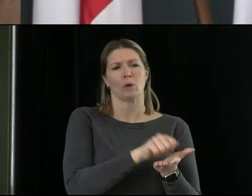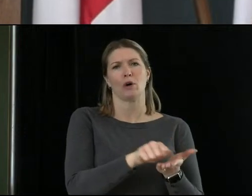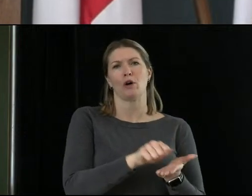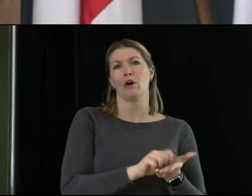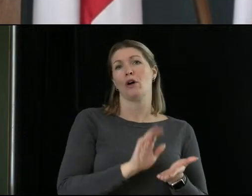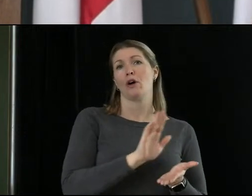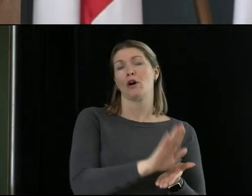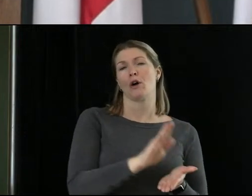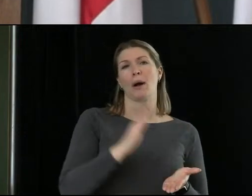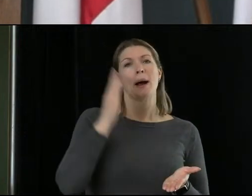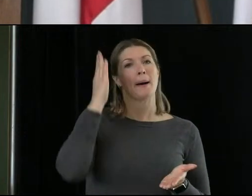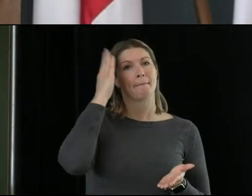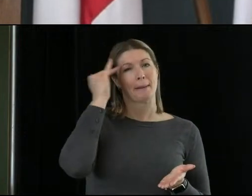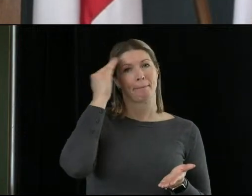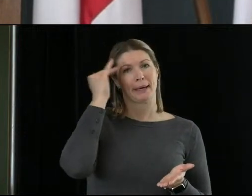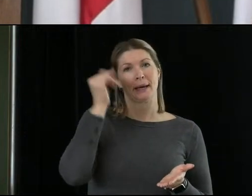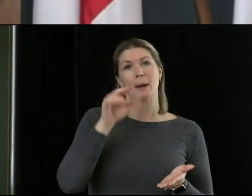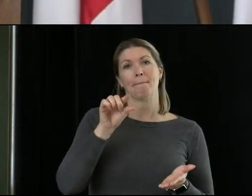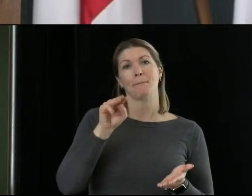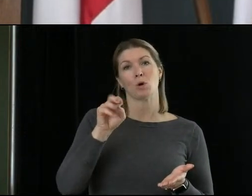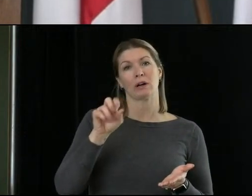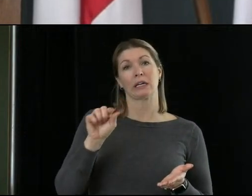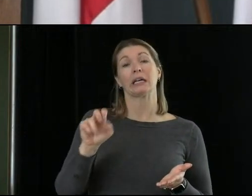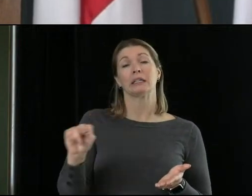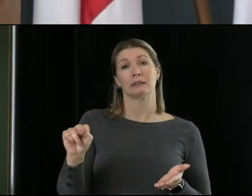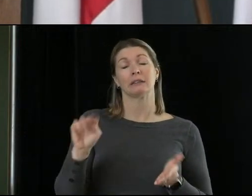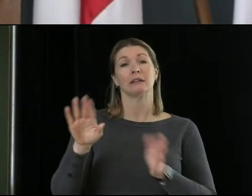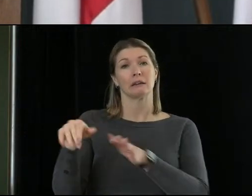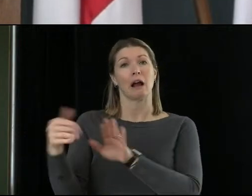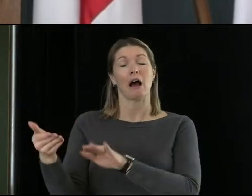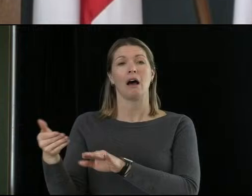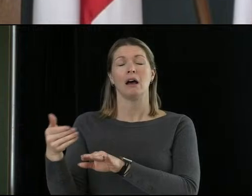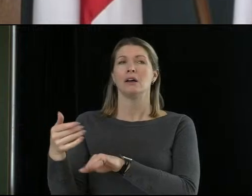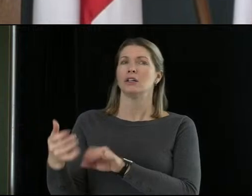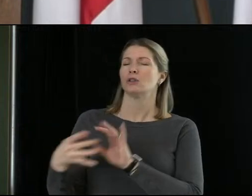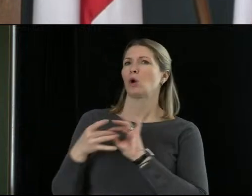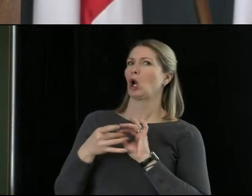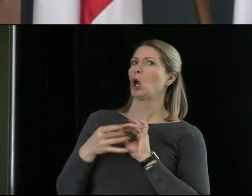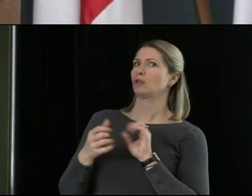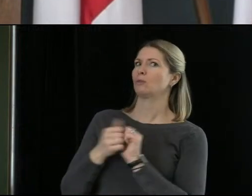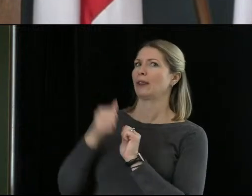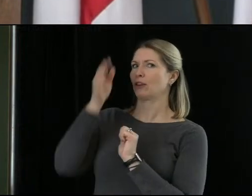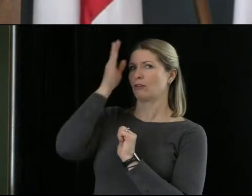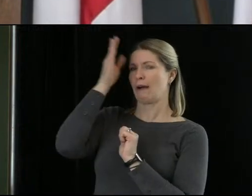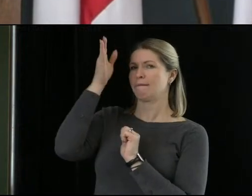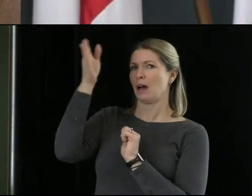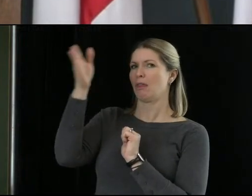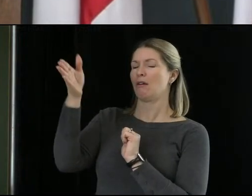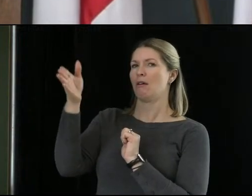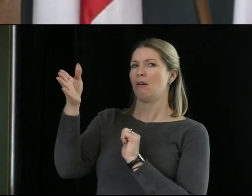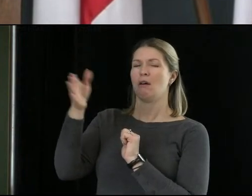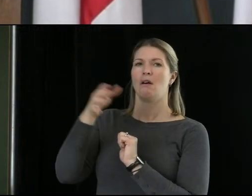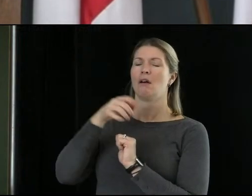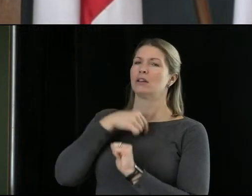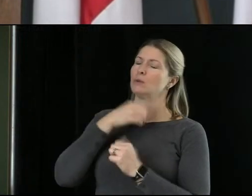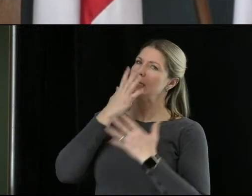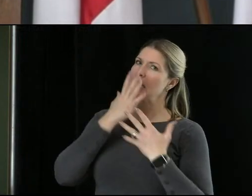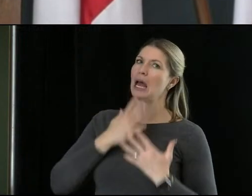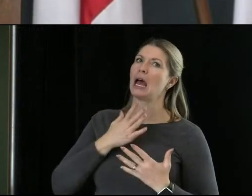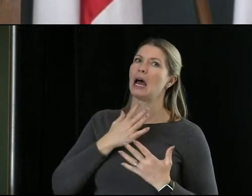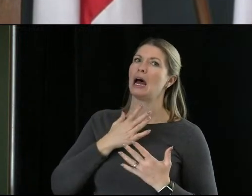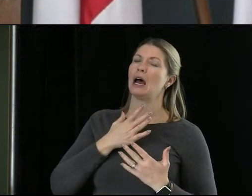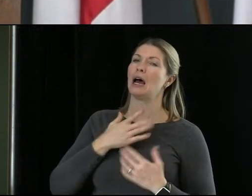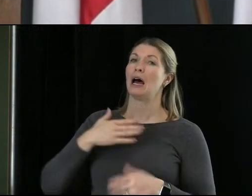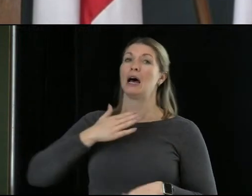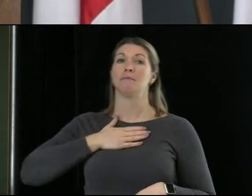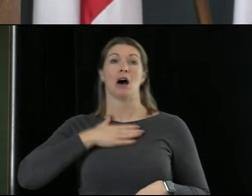very close to and very saddened when he passed. My dad thought the world of Julianne. She was